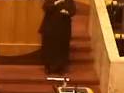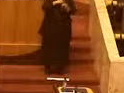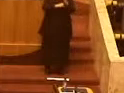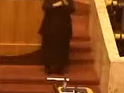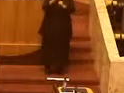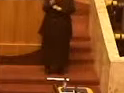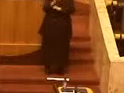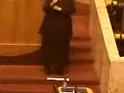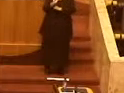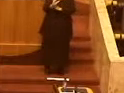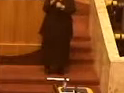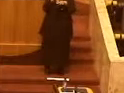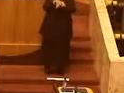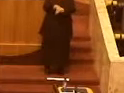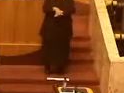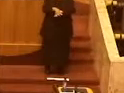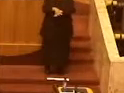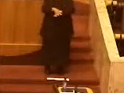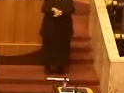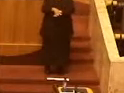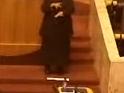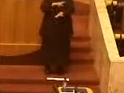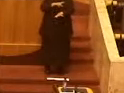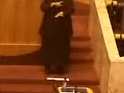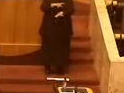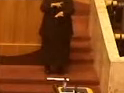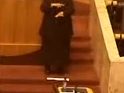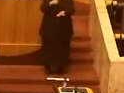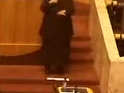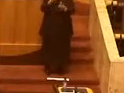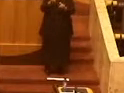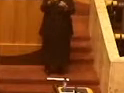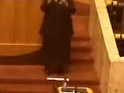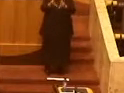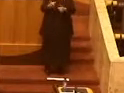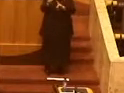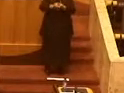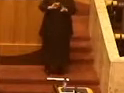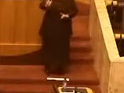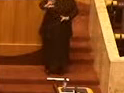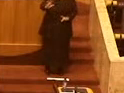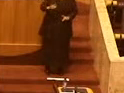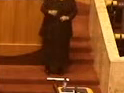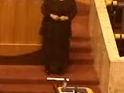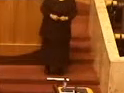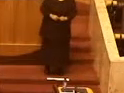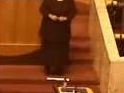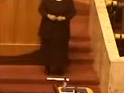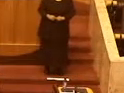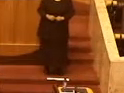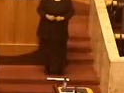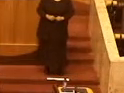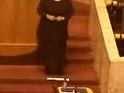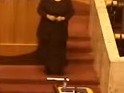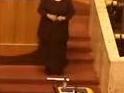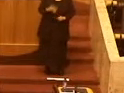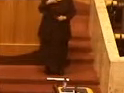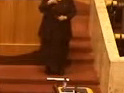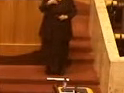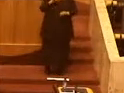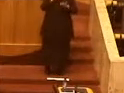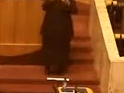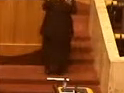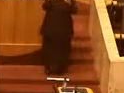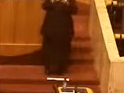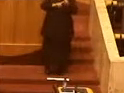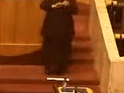infrastructure implementer to fulfill this without a fail. We dare not fail our